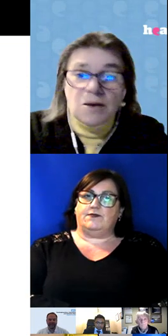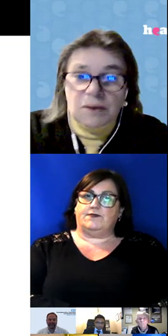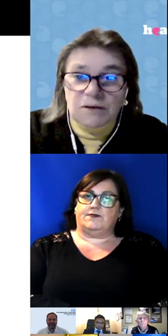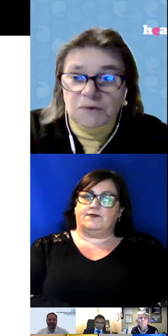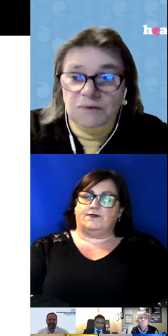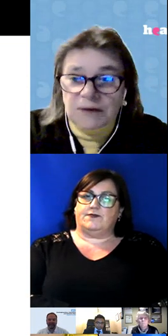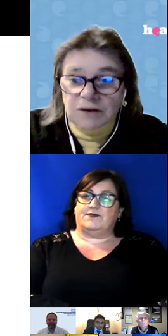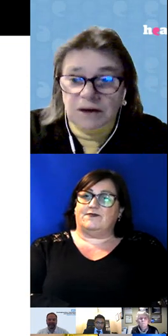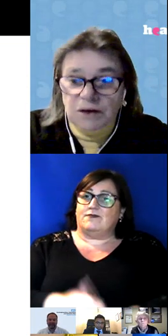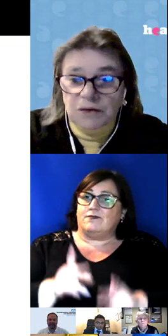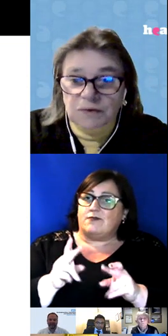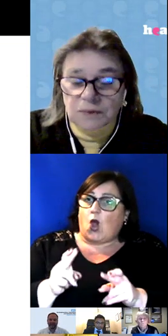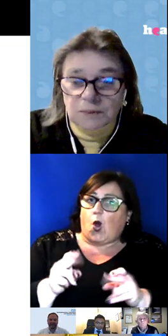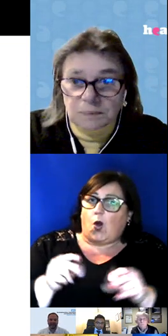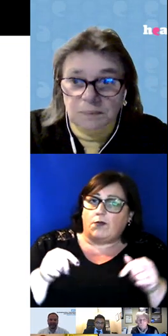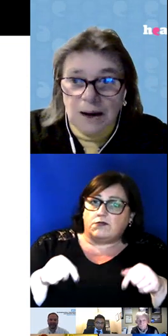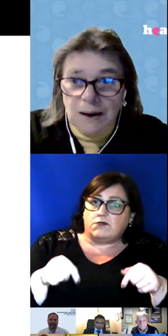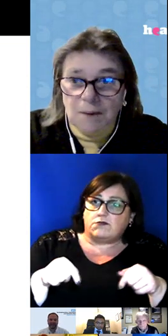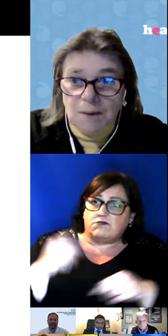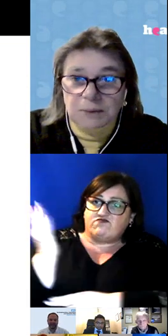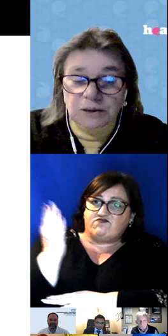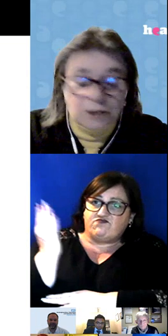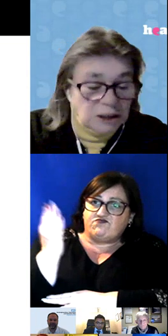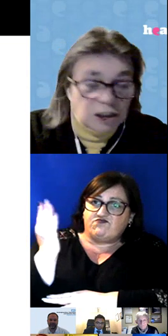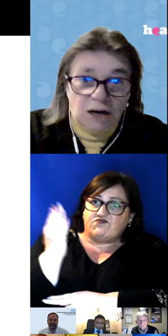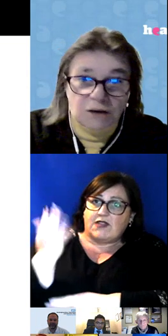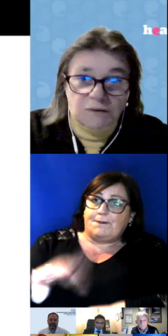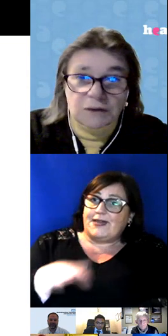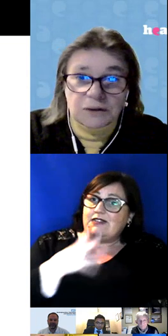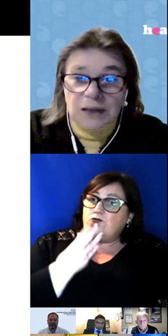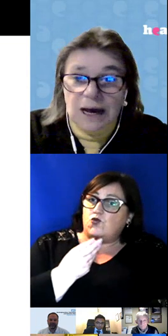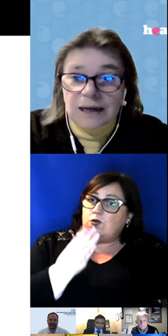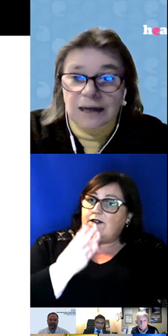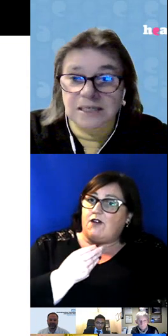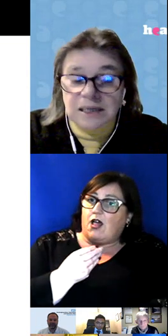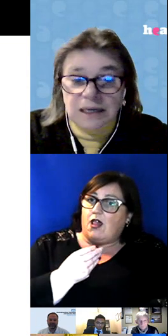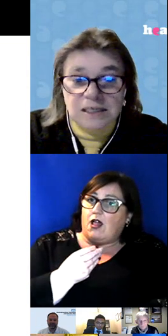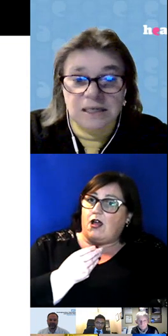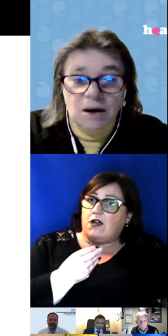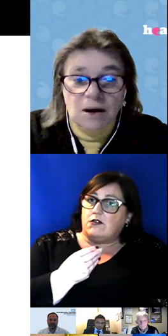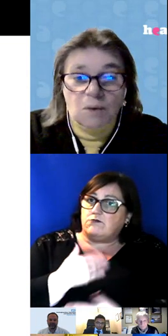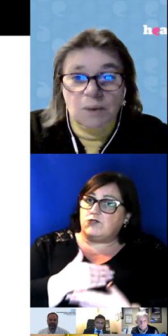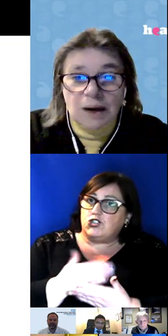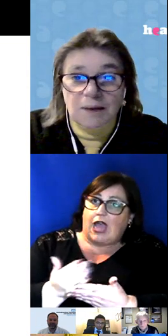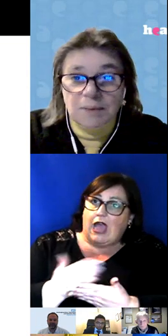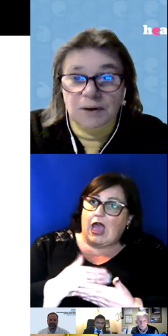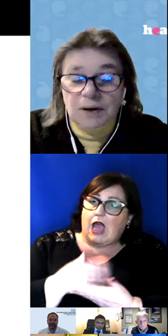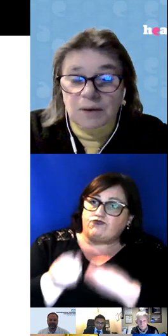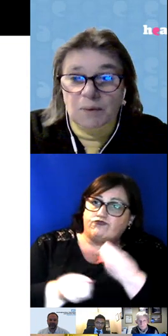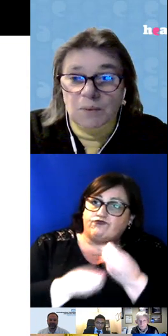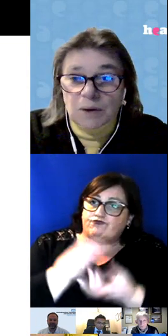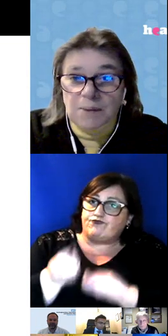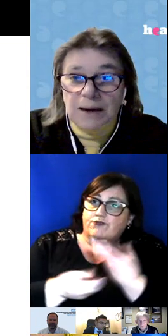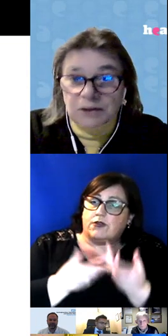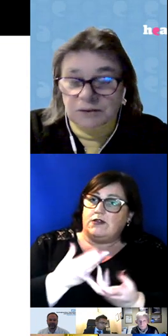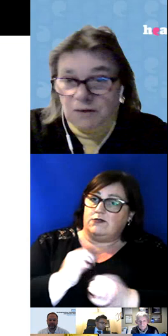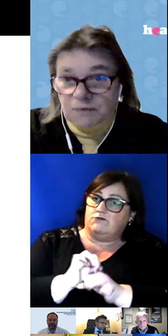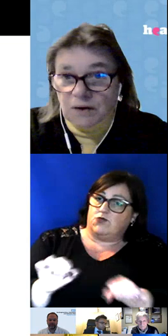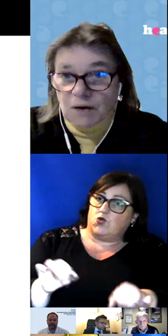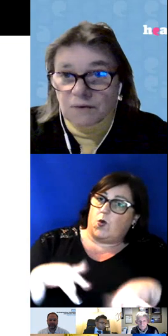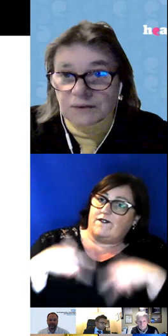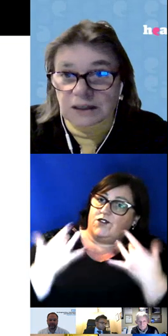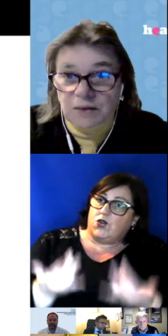I hope that you've all found it a useful opportunity to share your views, and that what will happen, what will come out